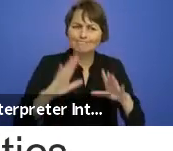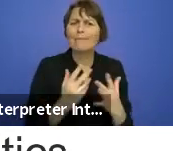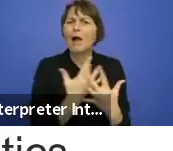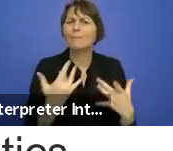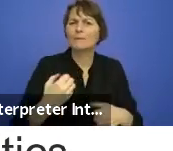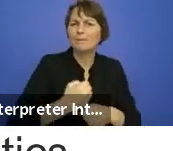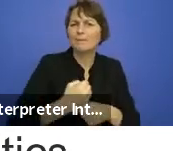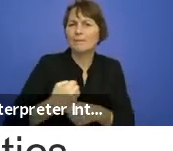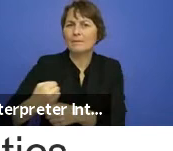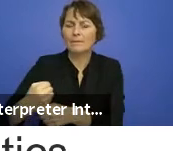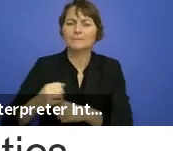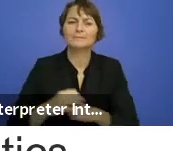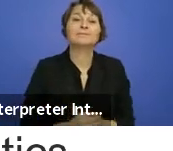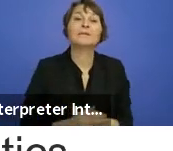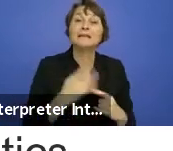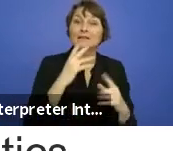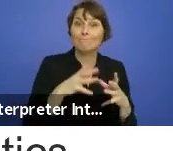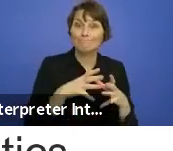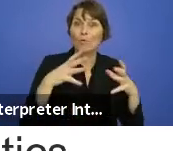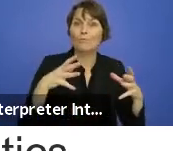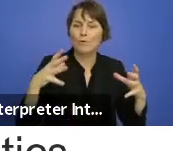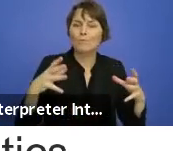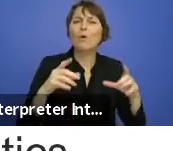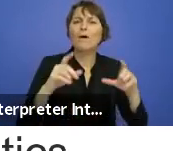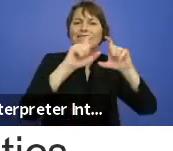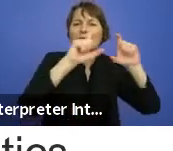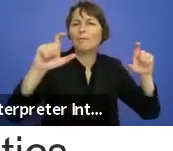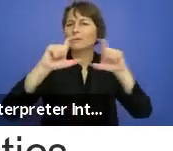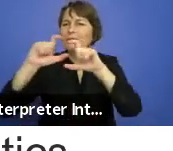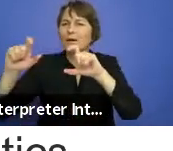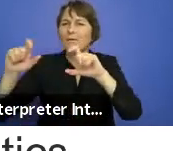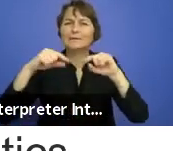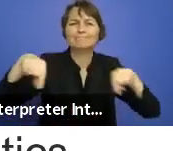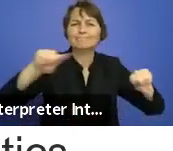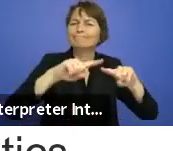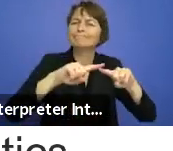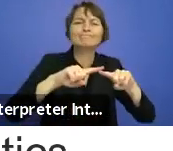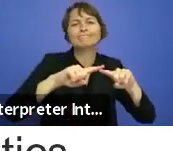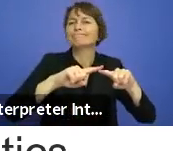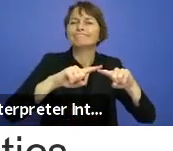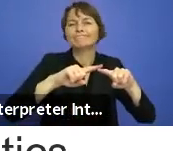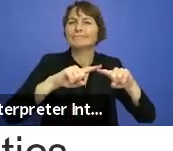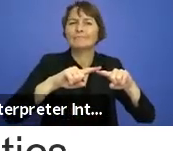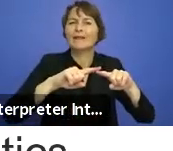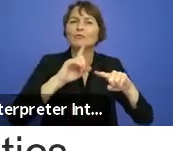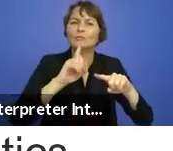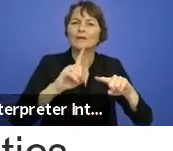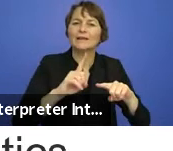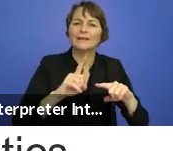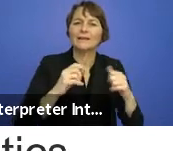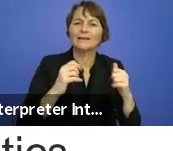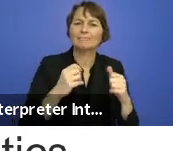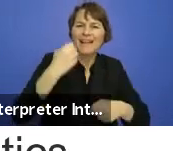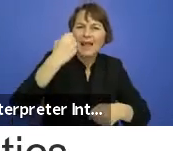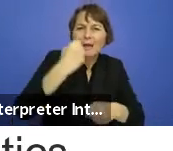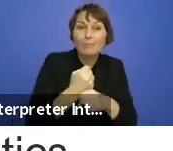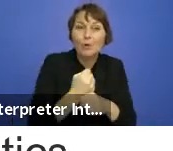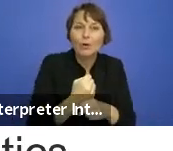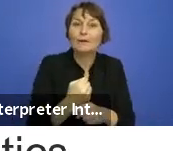a growing number of companies, which does not necessarily translate in employment opportunities, unfortunately,